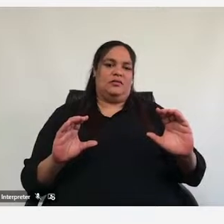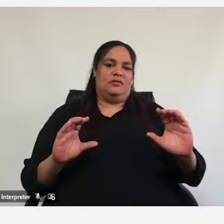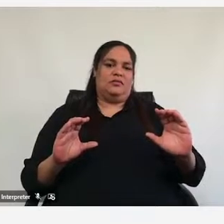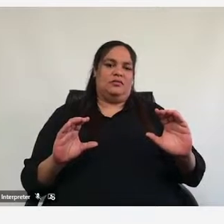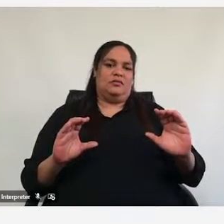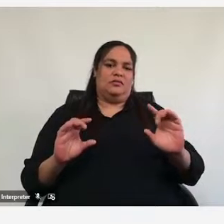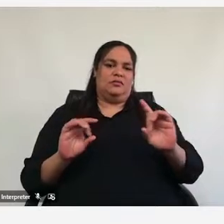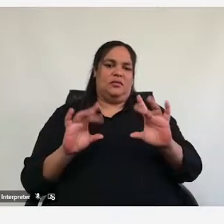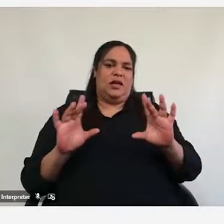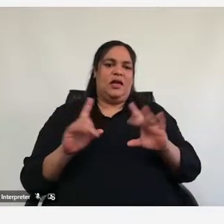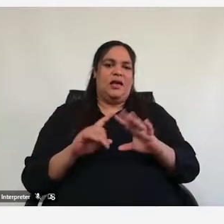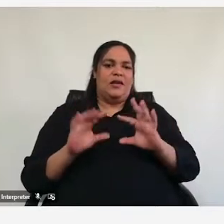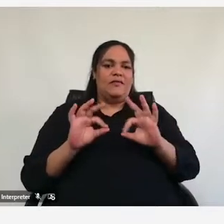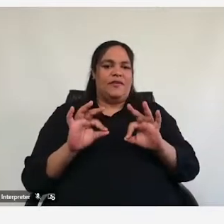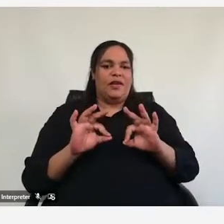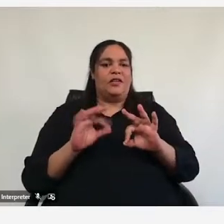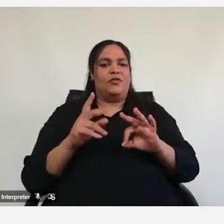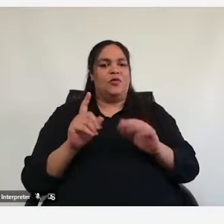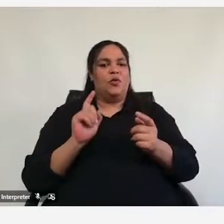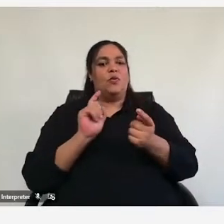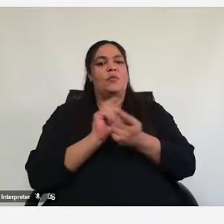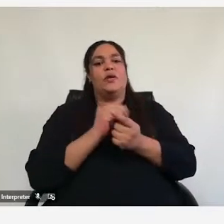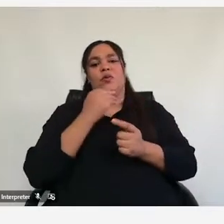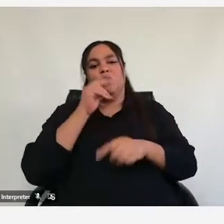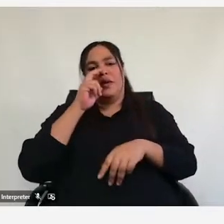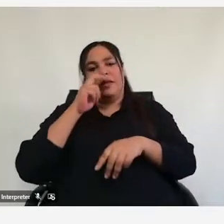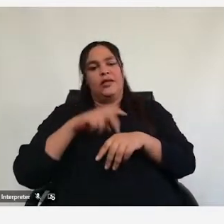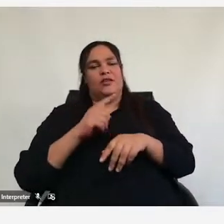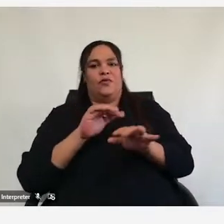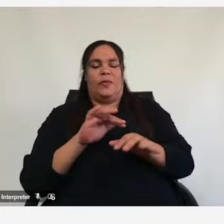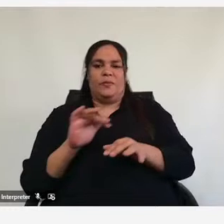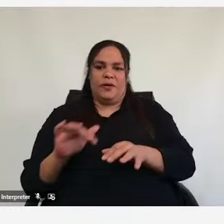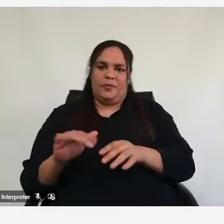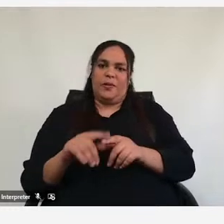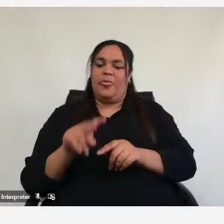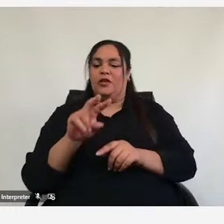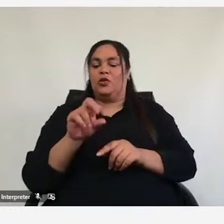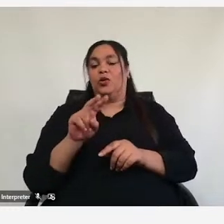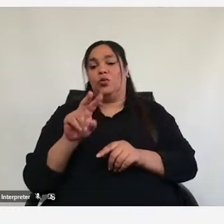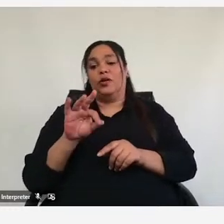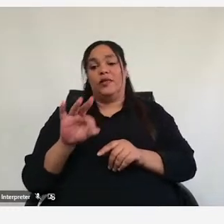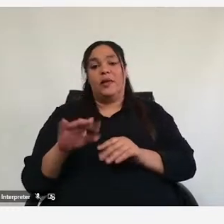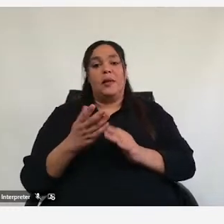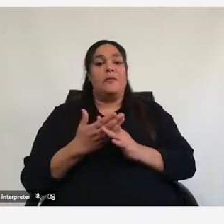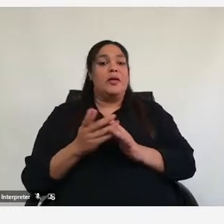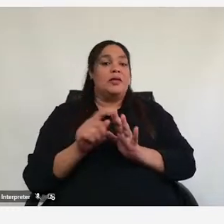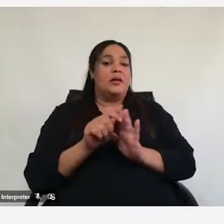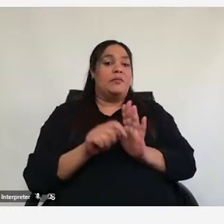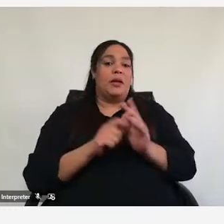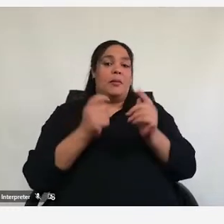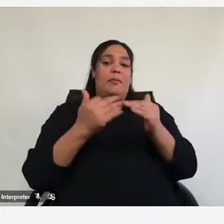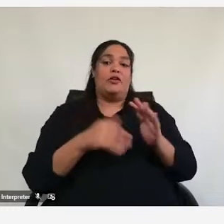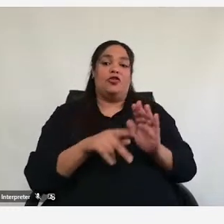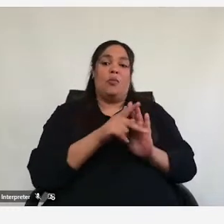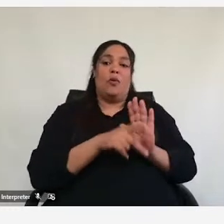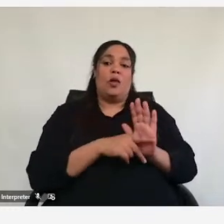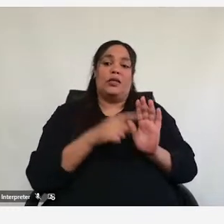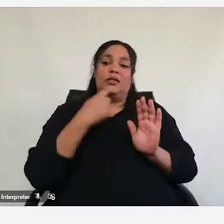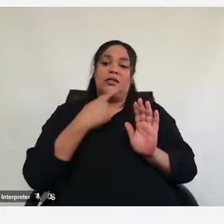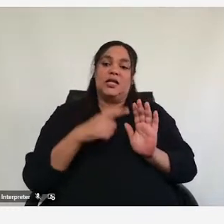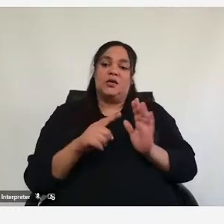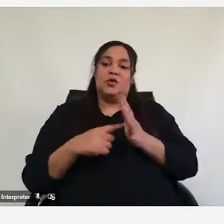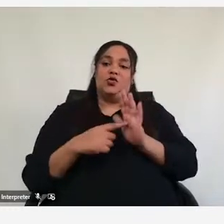and effectively to meet the needs of our citizens. The 2023 medium-term budget policy statement